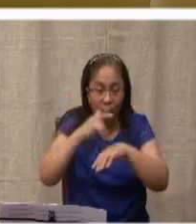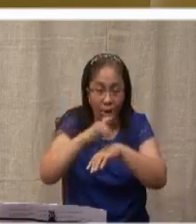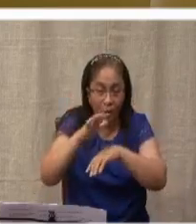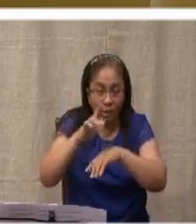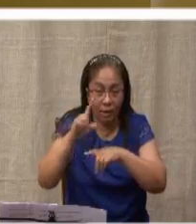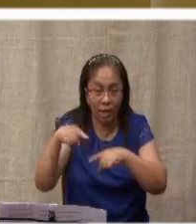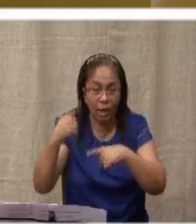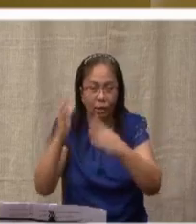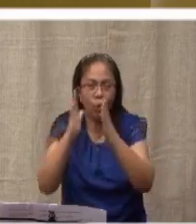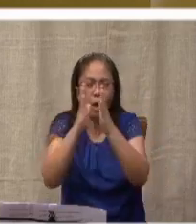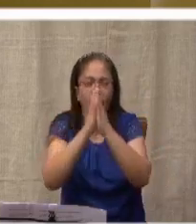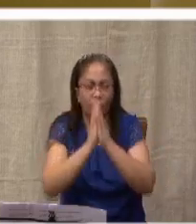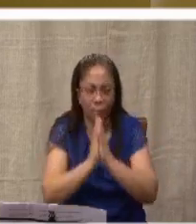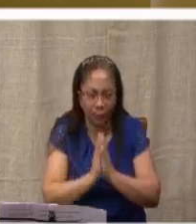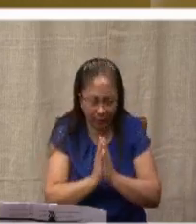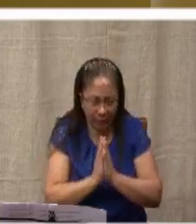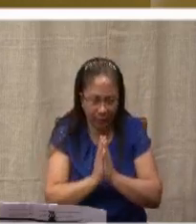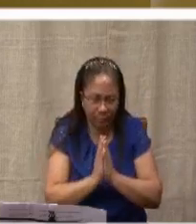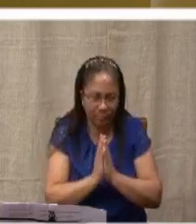pray